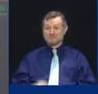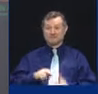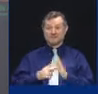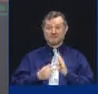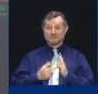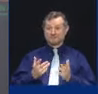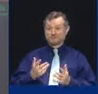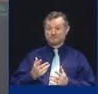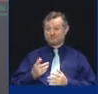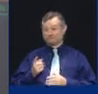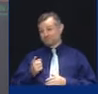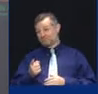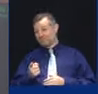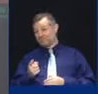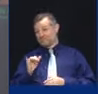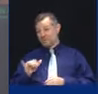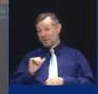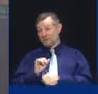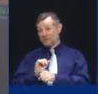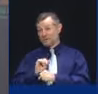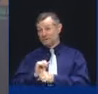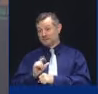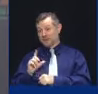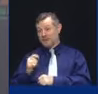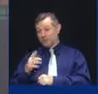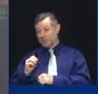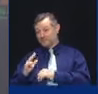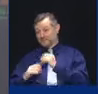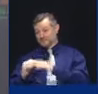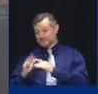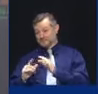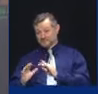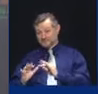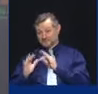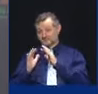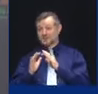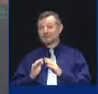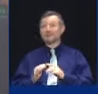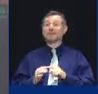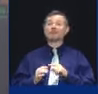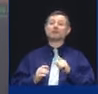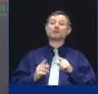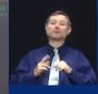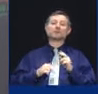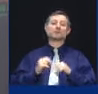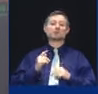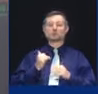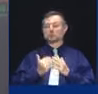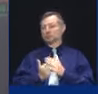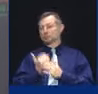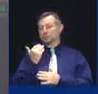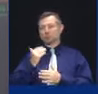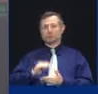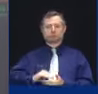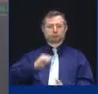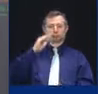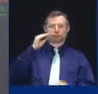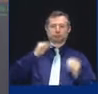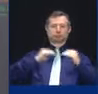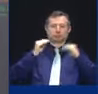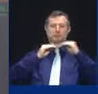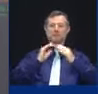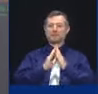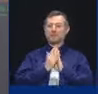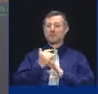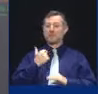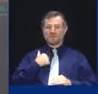between all the work I did with Legos and all the building I did with Legos, and now I wind up governor,